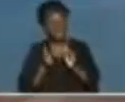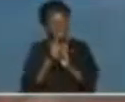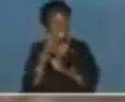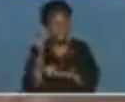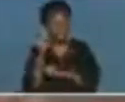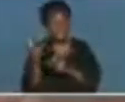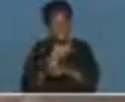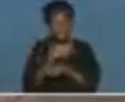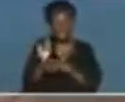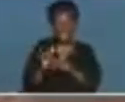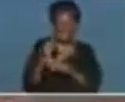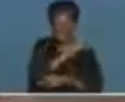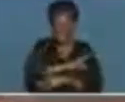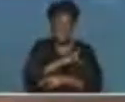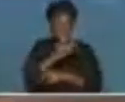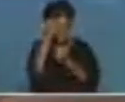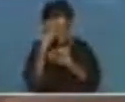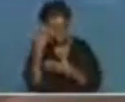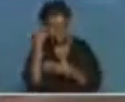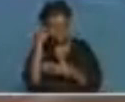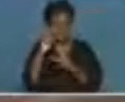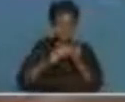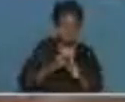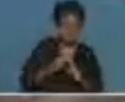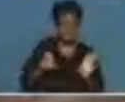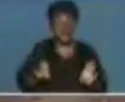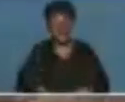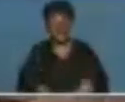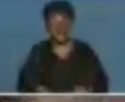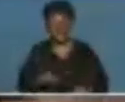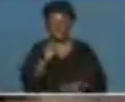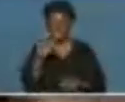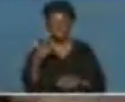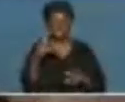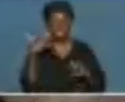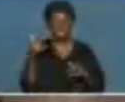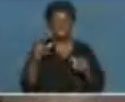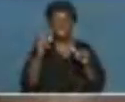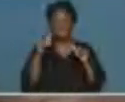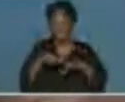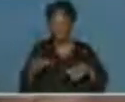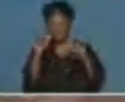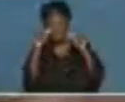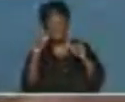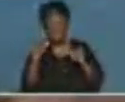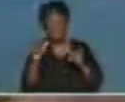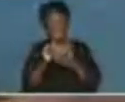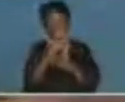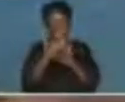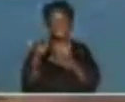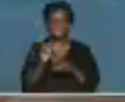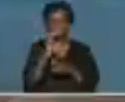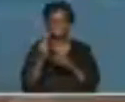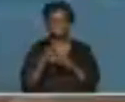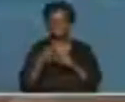you know, they know their friends and their habits and by the things that they post. So that is something that they would use to befriend them,